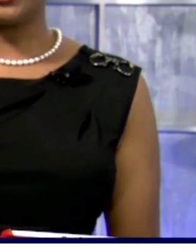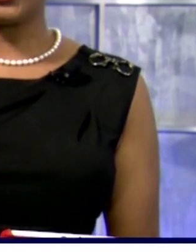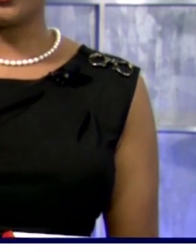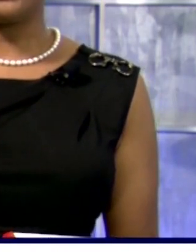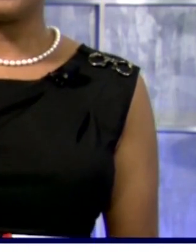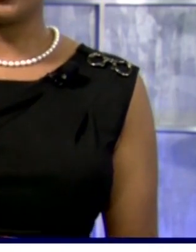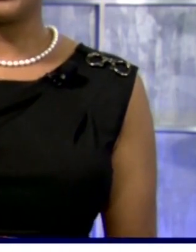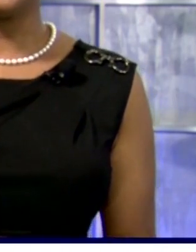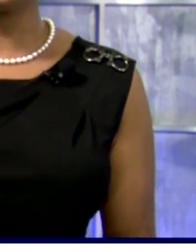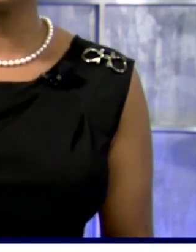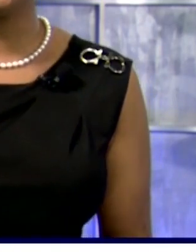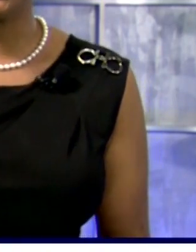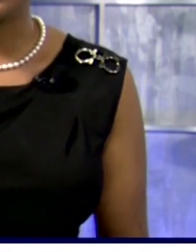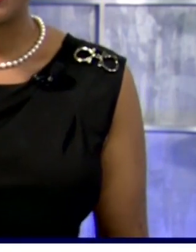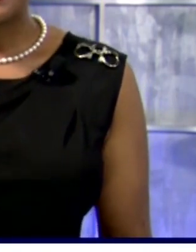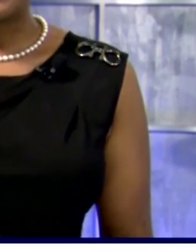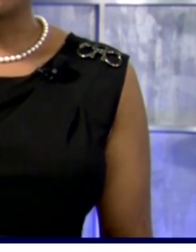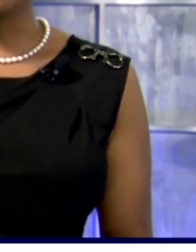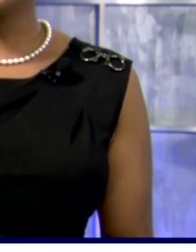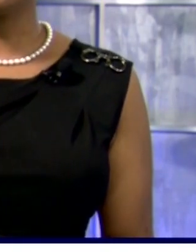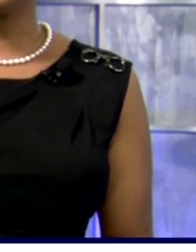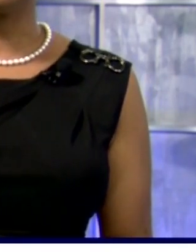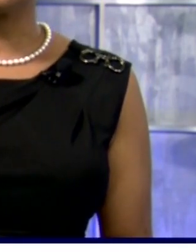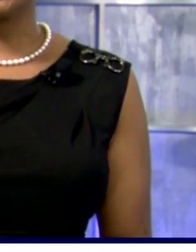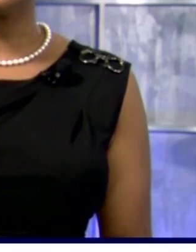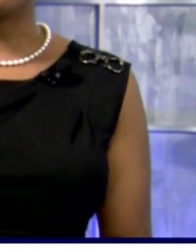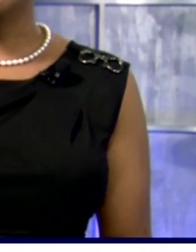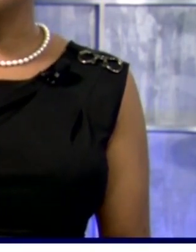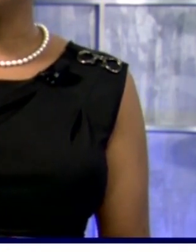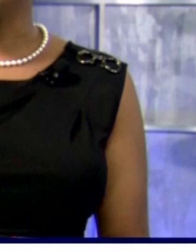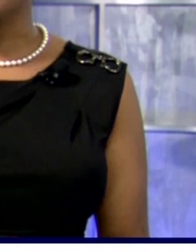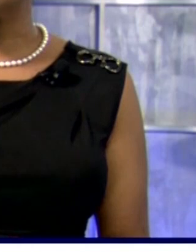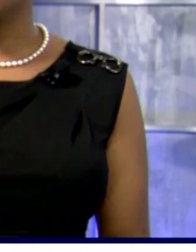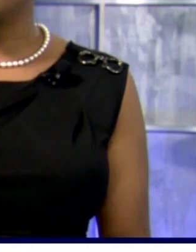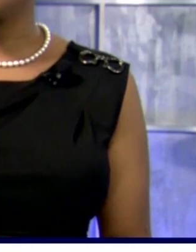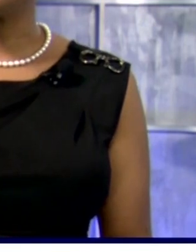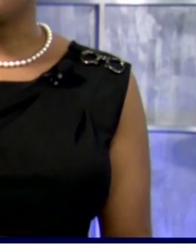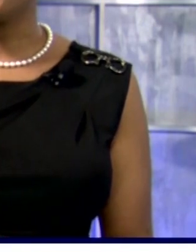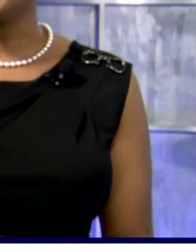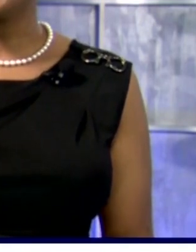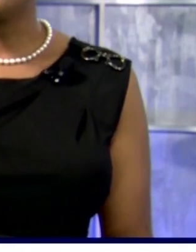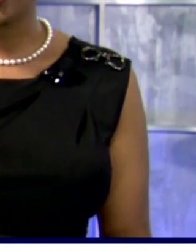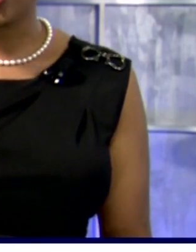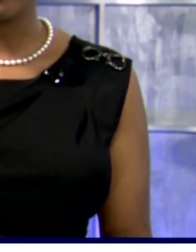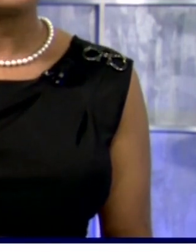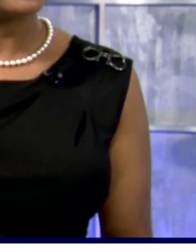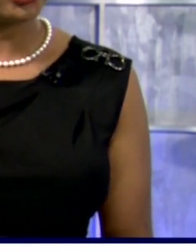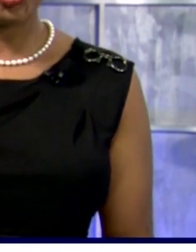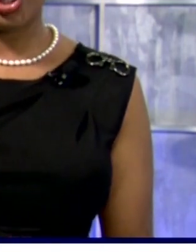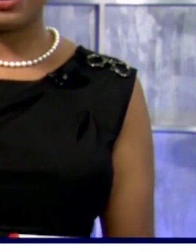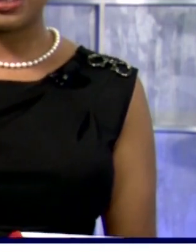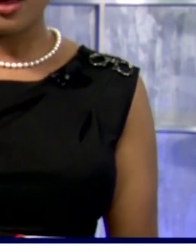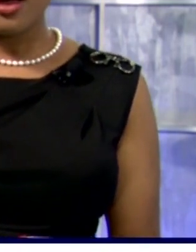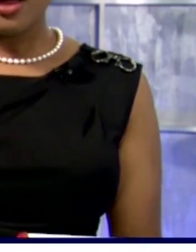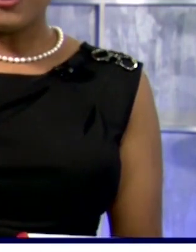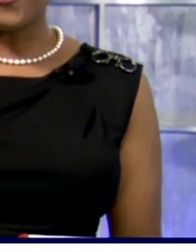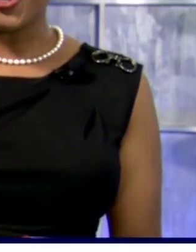A very good evening to you. I'm Lisa Lord, and in our news, a criminologist suggests background checks before jumping into